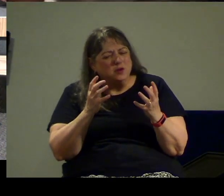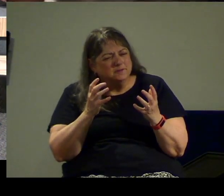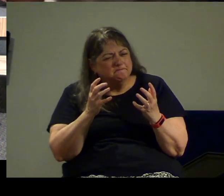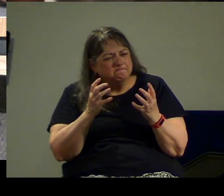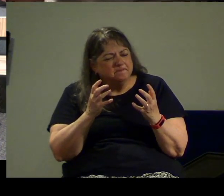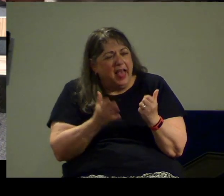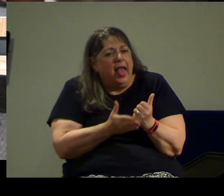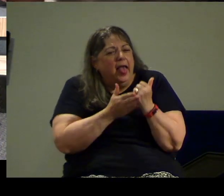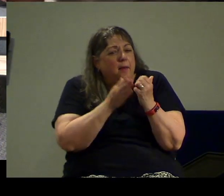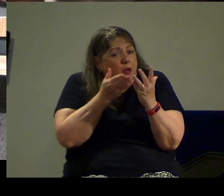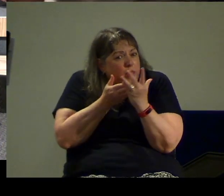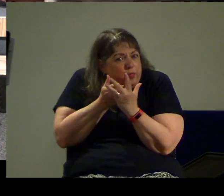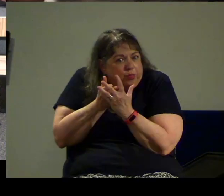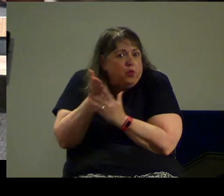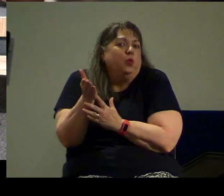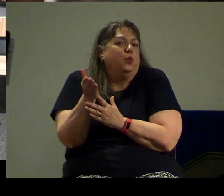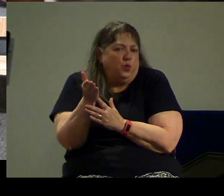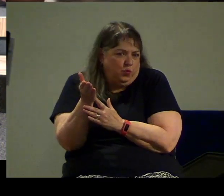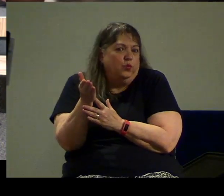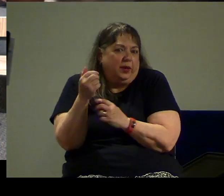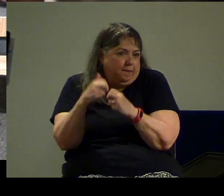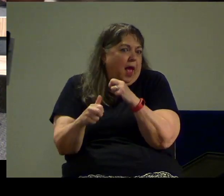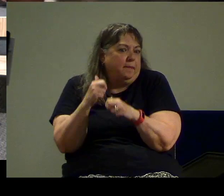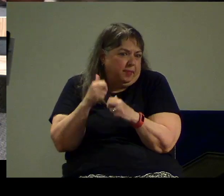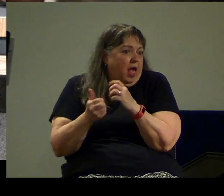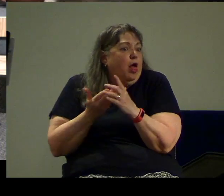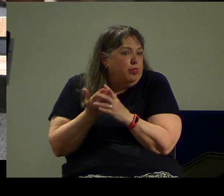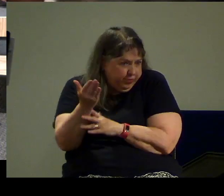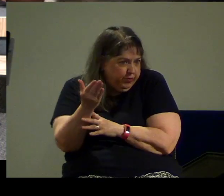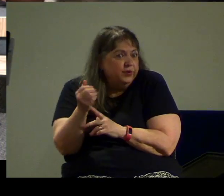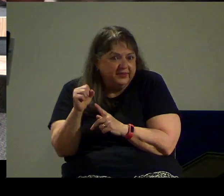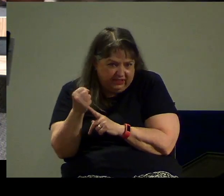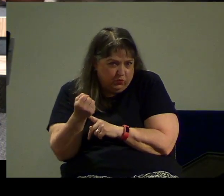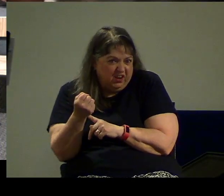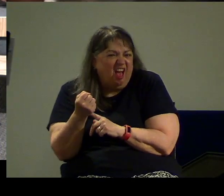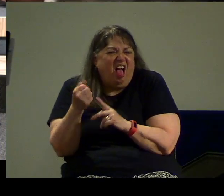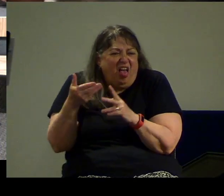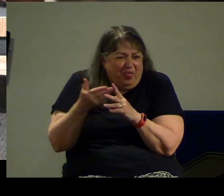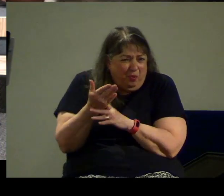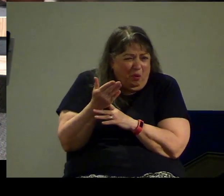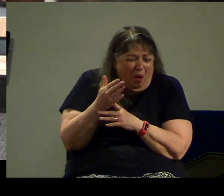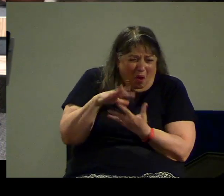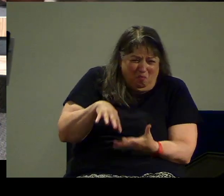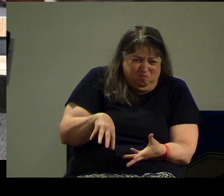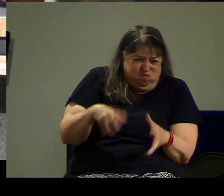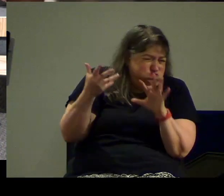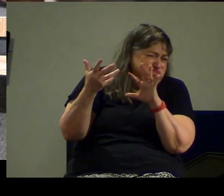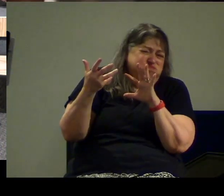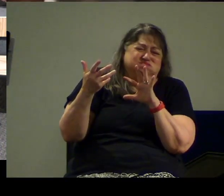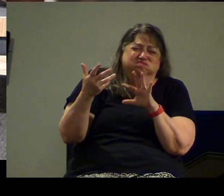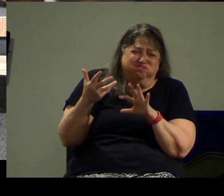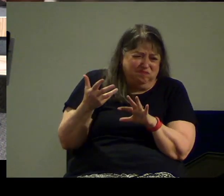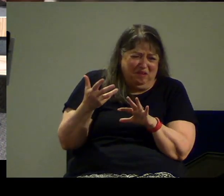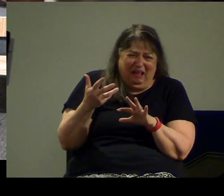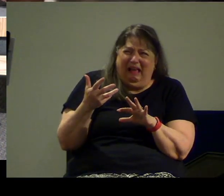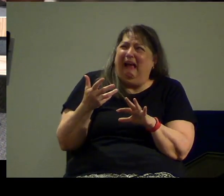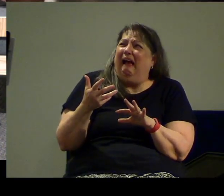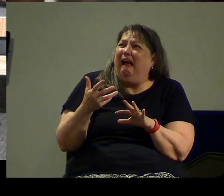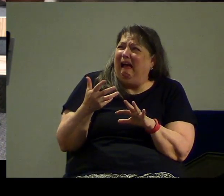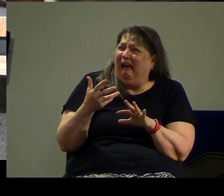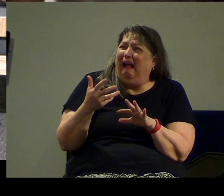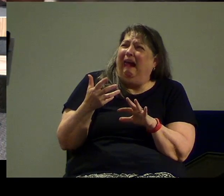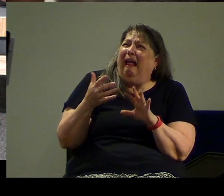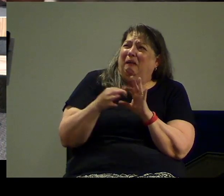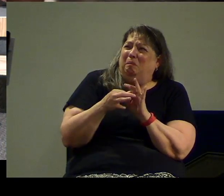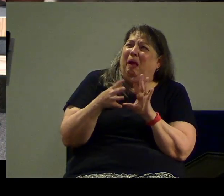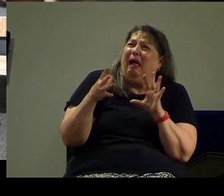the situations and circumstances of life that are greater than you. That without God, you would crumble and break